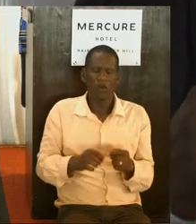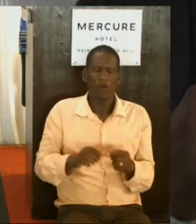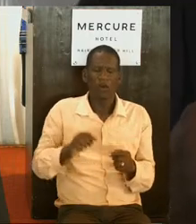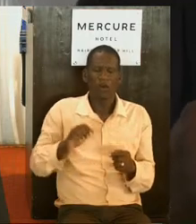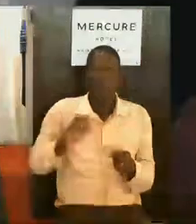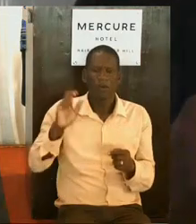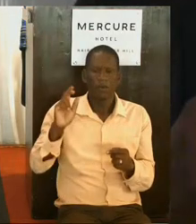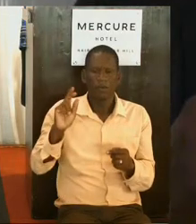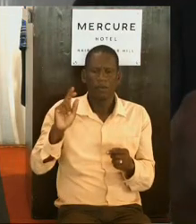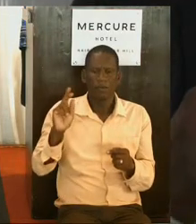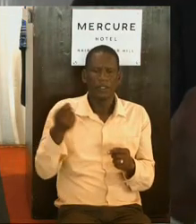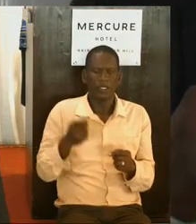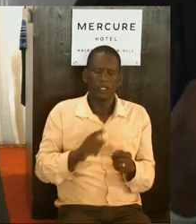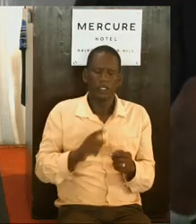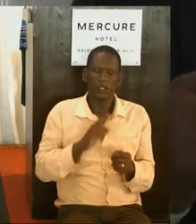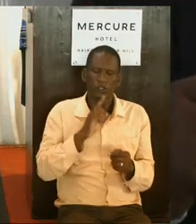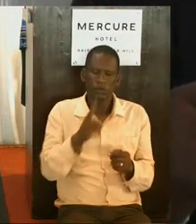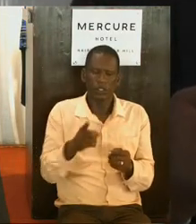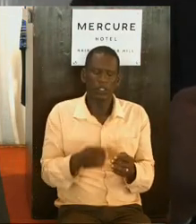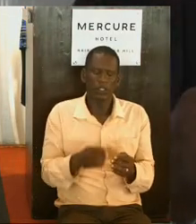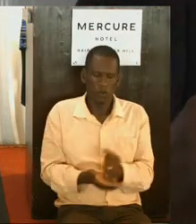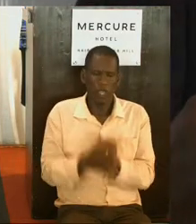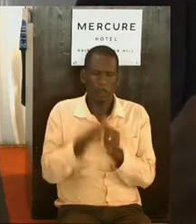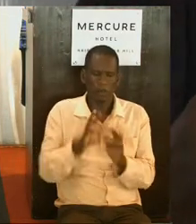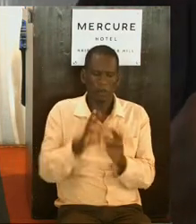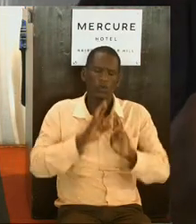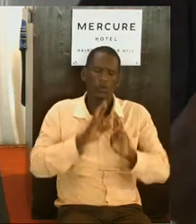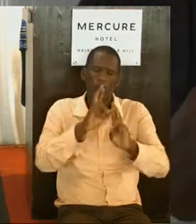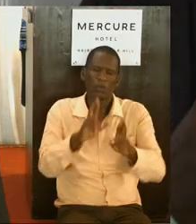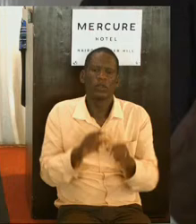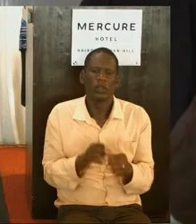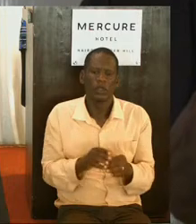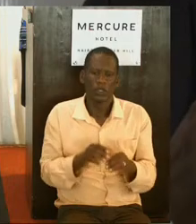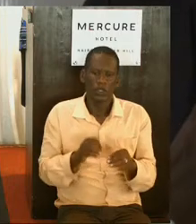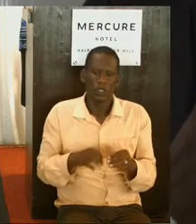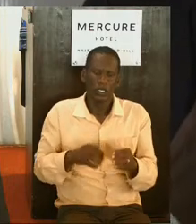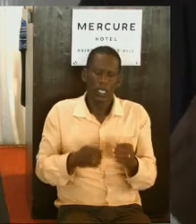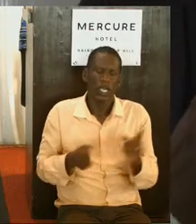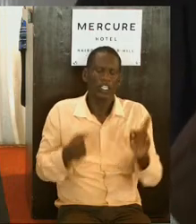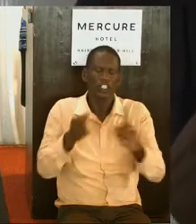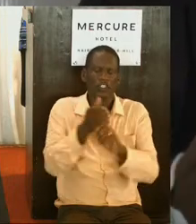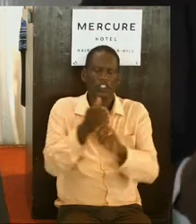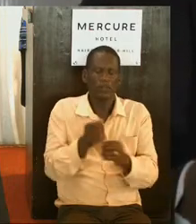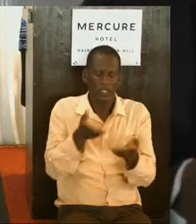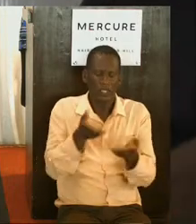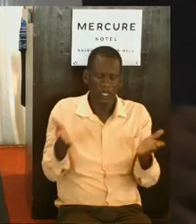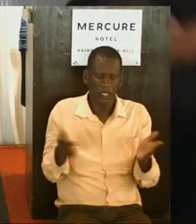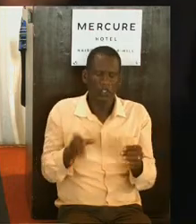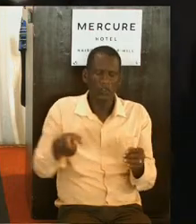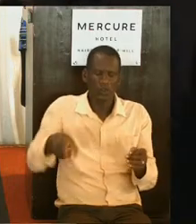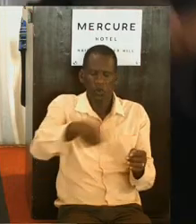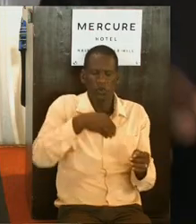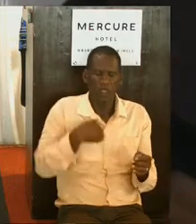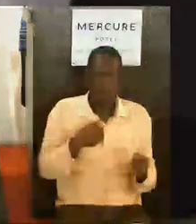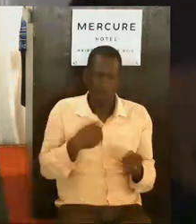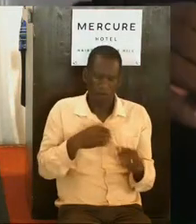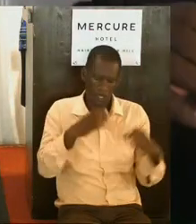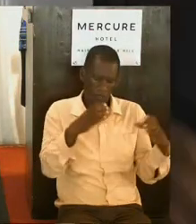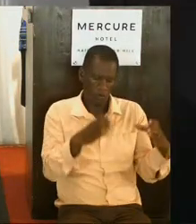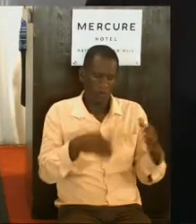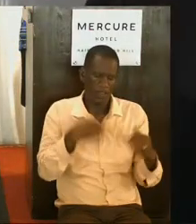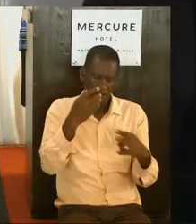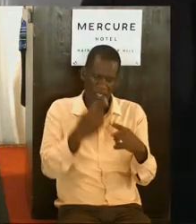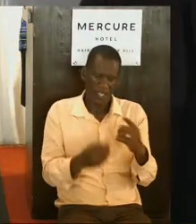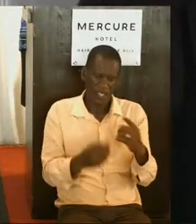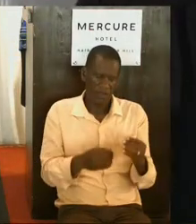which we do to enable him report on measures taken and progress achieved and therefore we have a catalog every